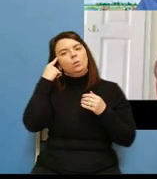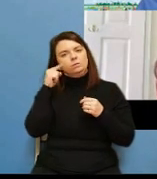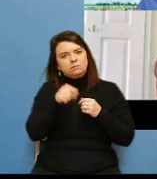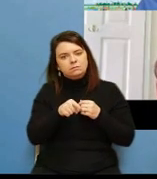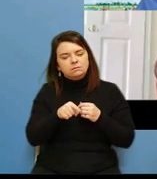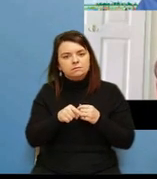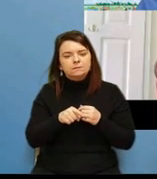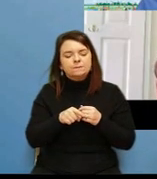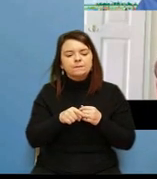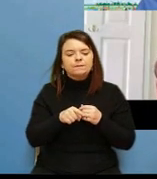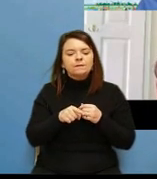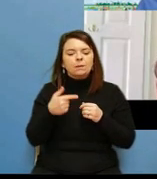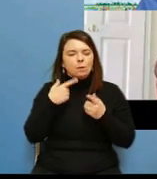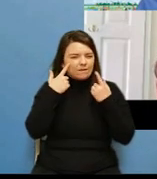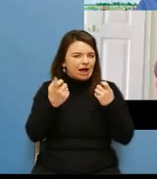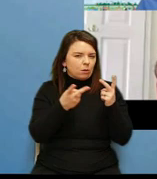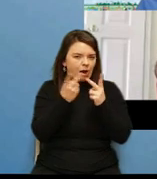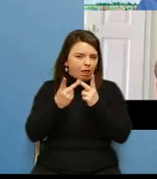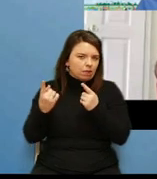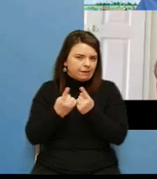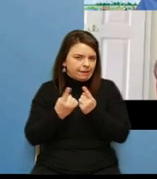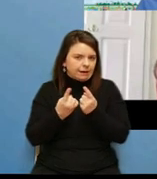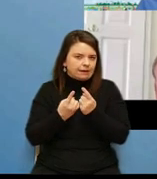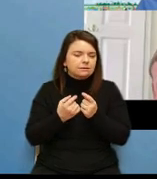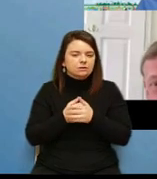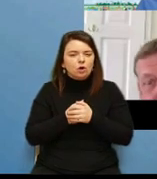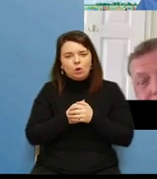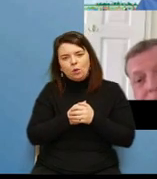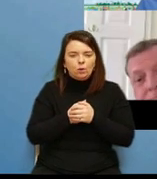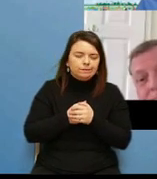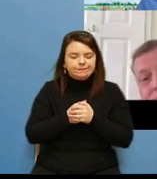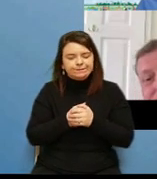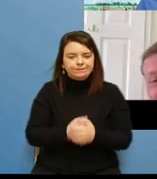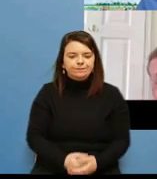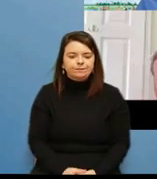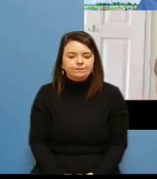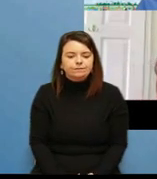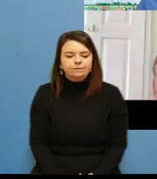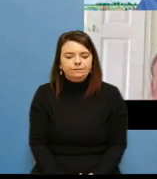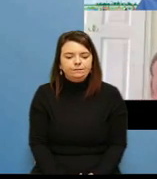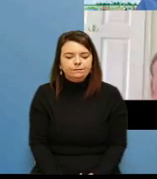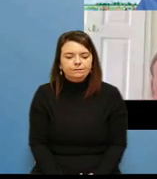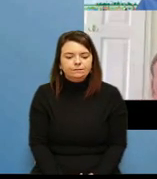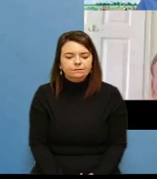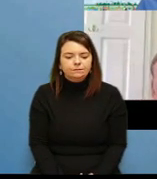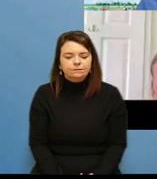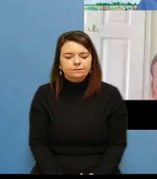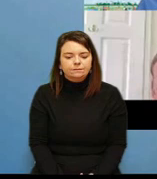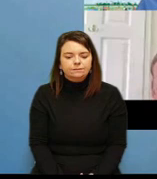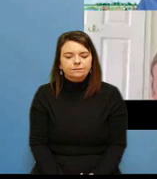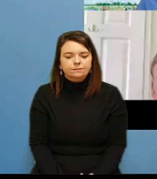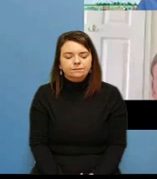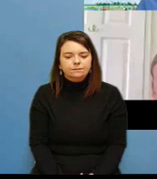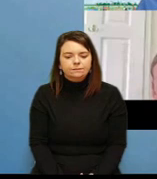That's something we hadn't necessarily thought of as we discussed it, but we found other things which I think were lower hanging fruit, to be honest,